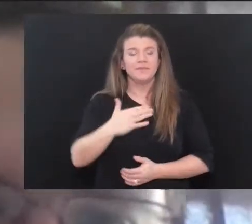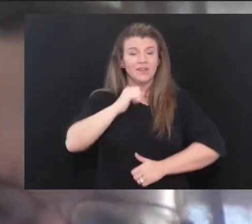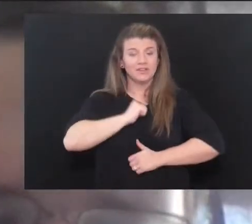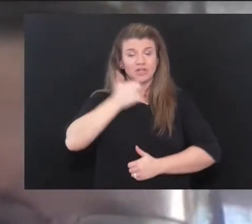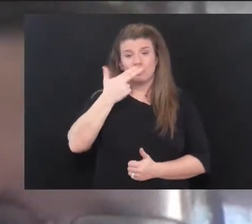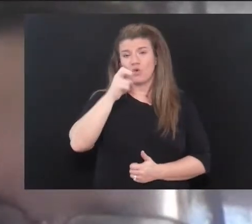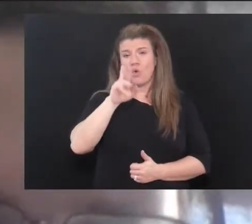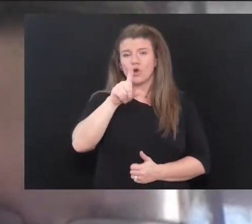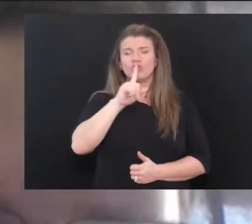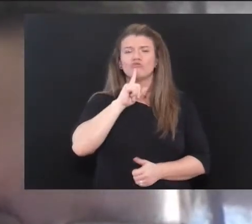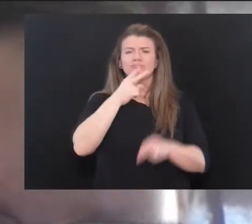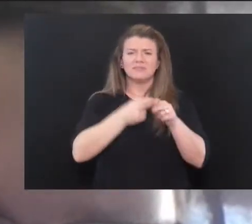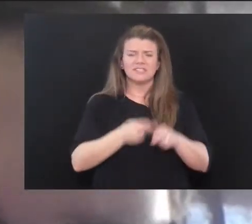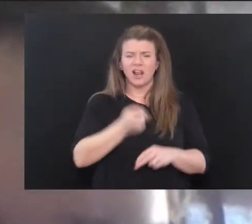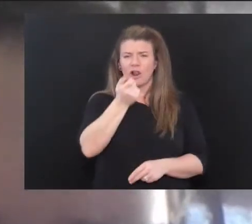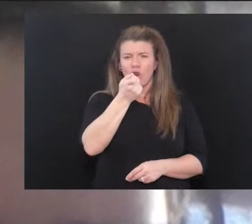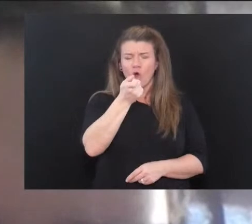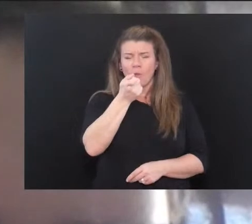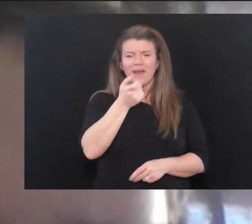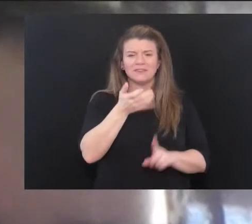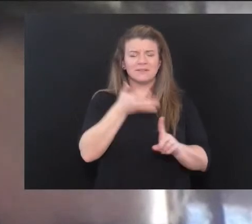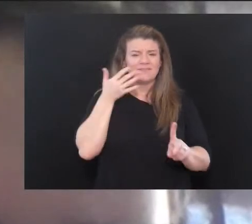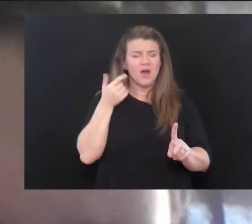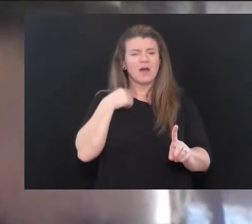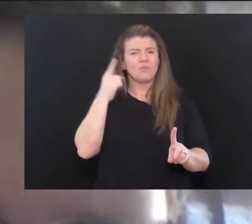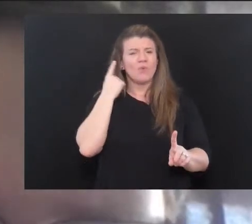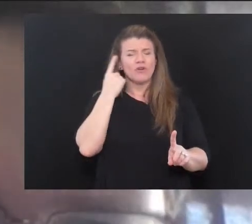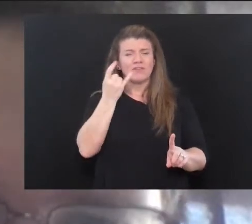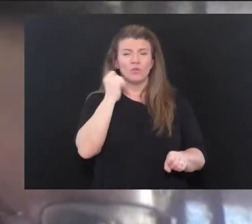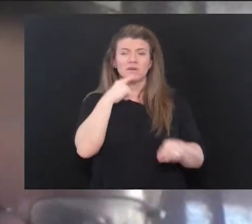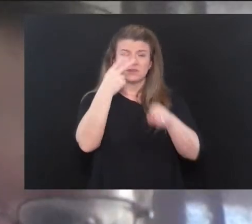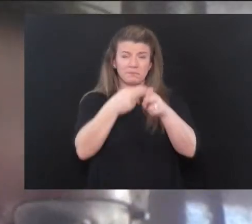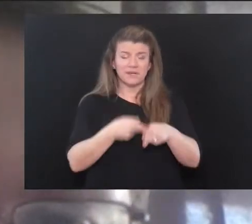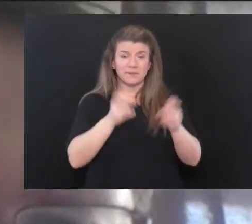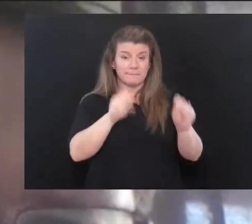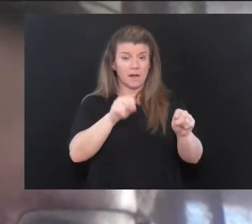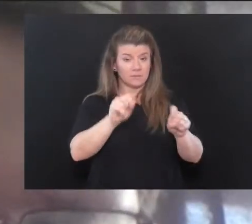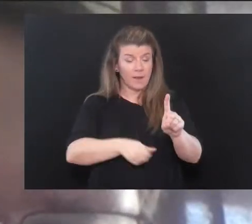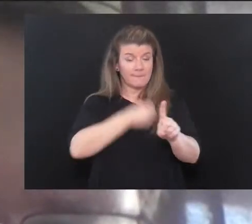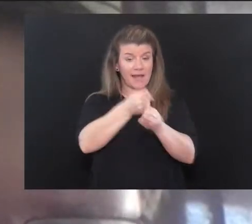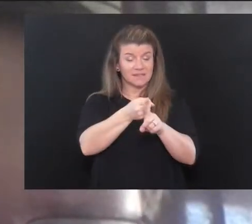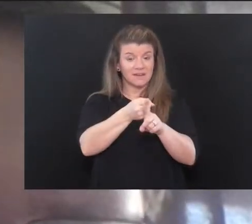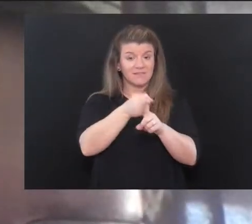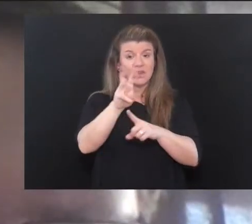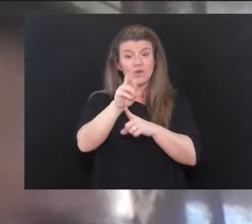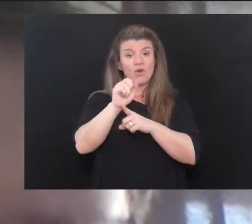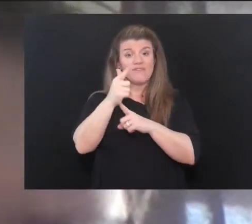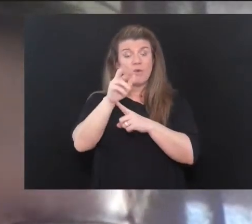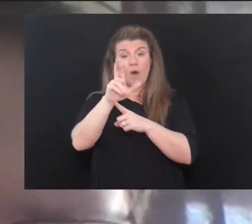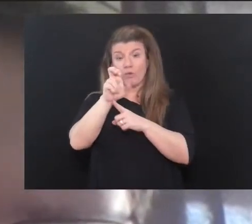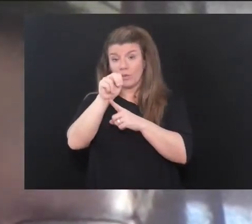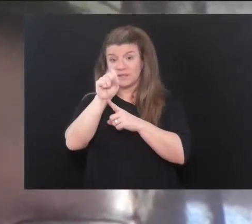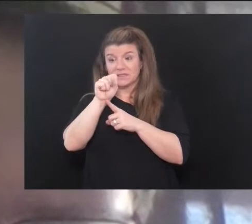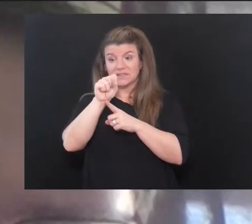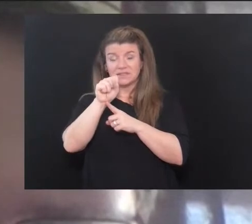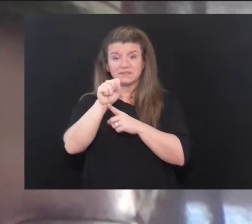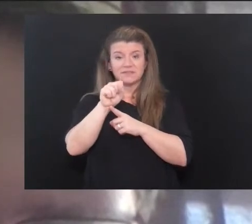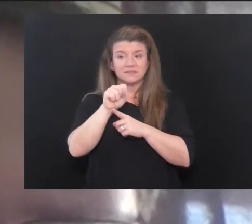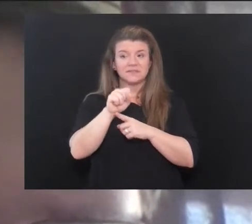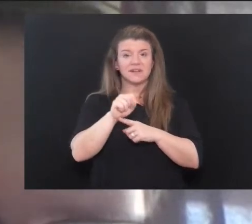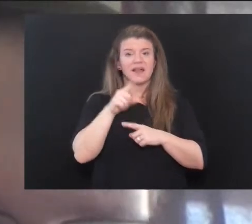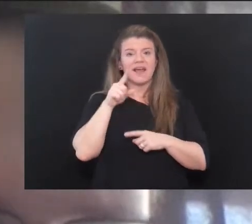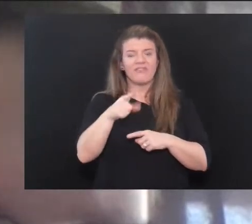touched on this a little bit earlier, but I wondered if any of you could speak to the possible impact of Walgreens moving out of the